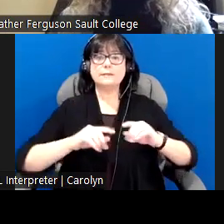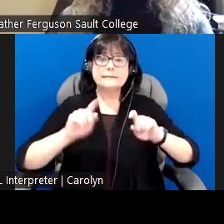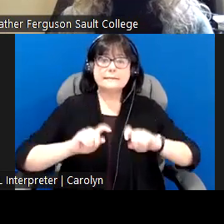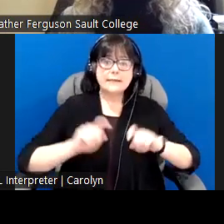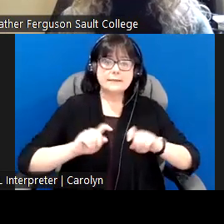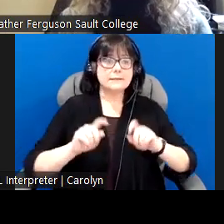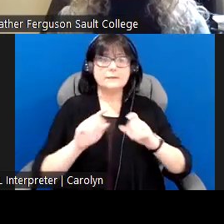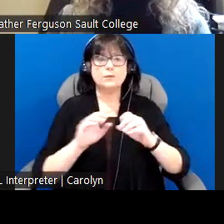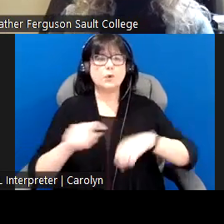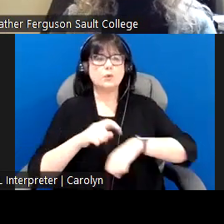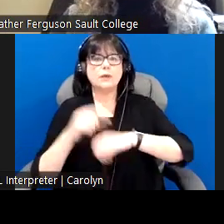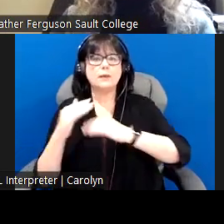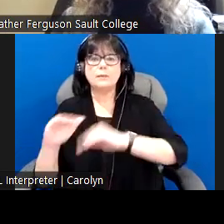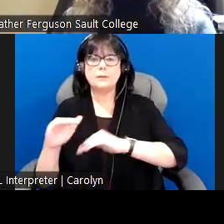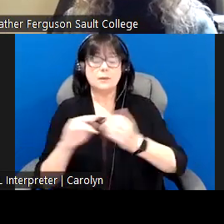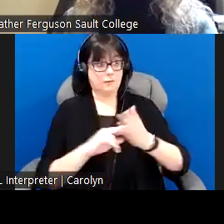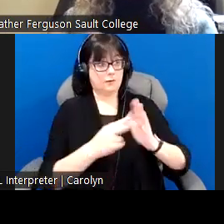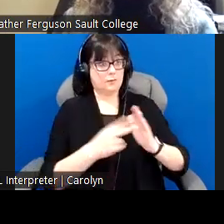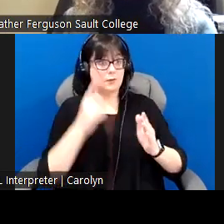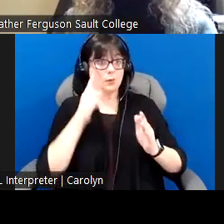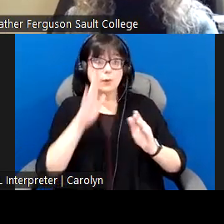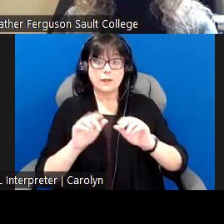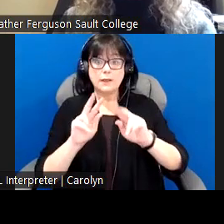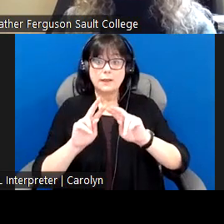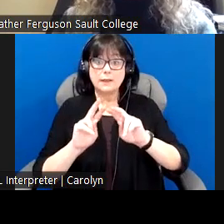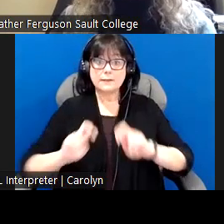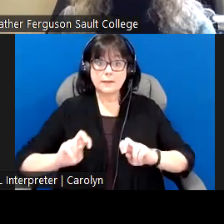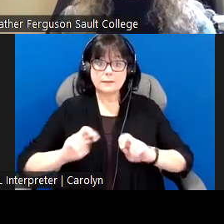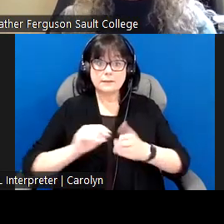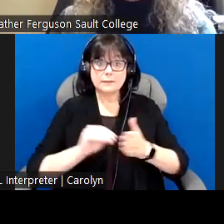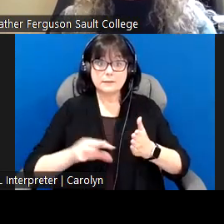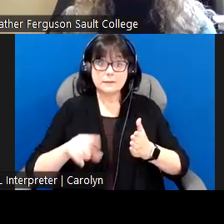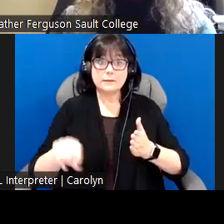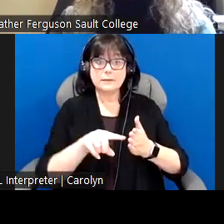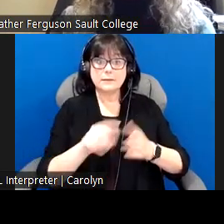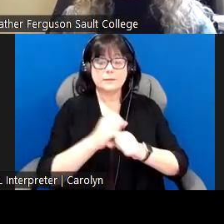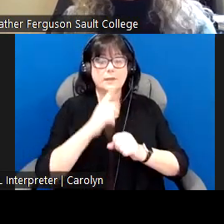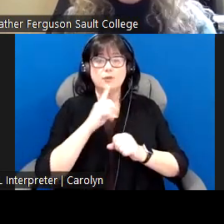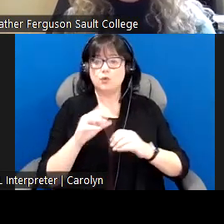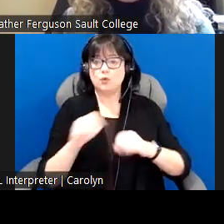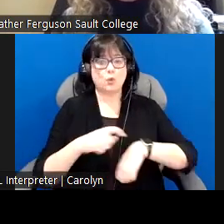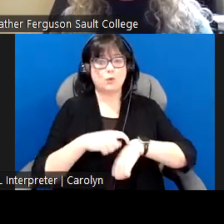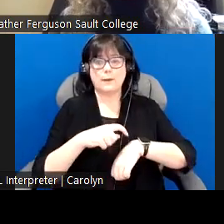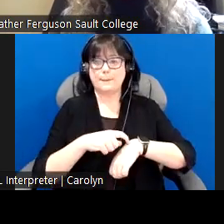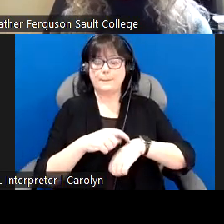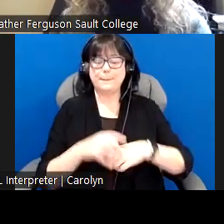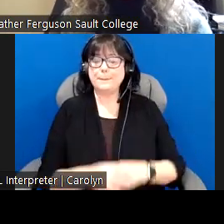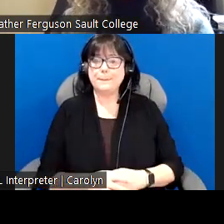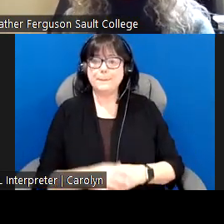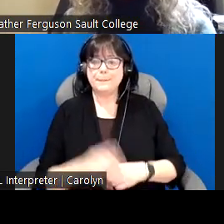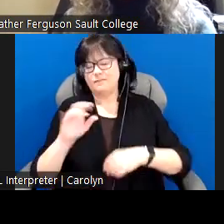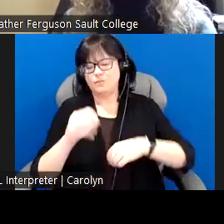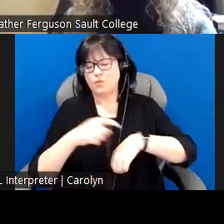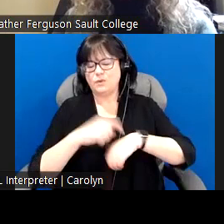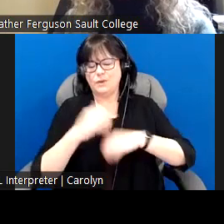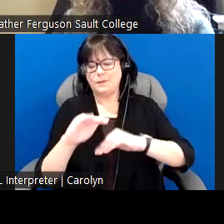type of assessment that we delivered to students was also untimed as well. However, if you do want time testing, that is